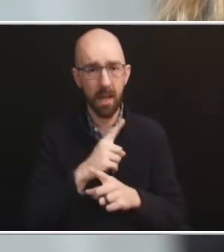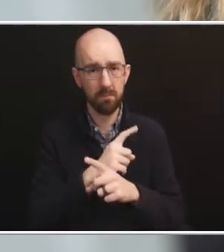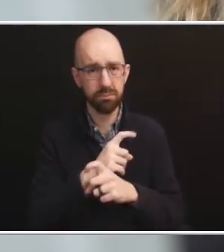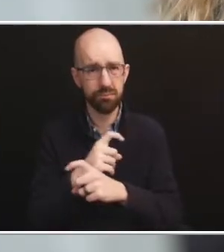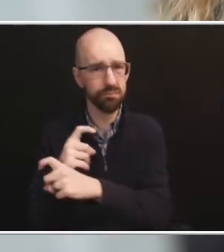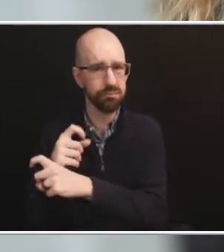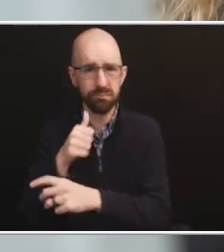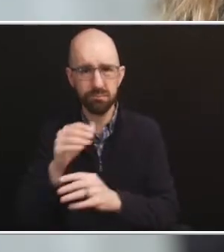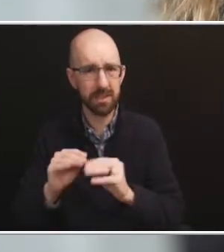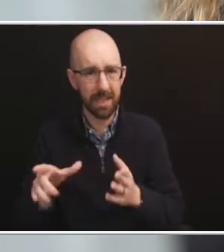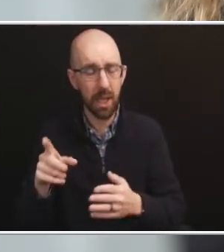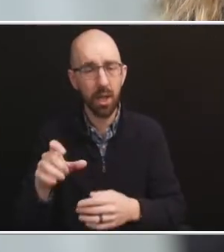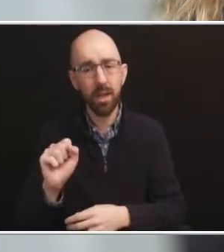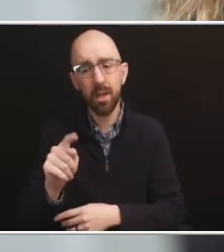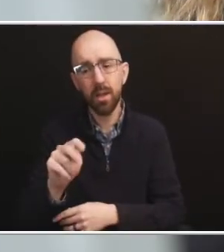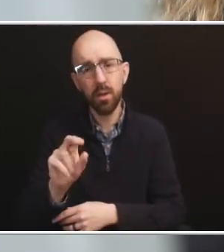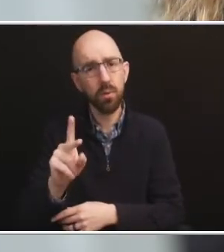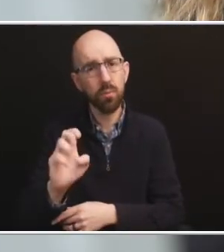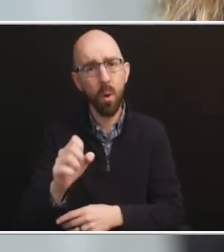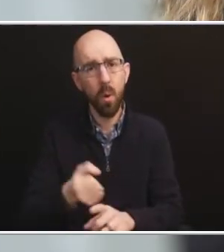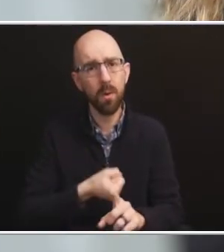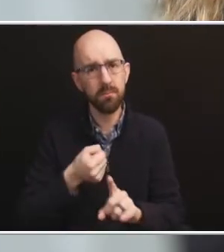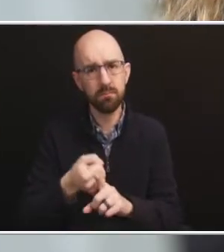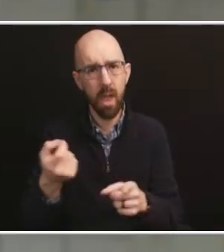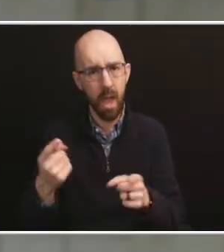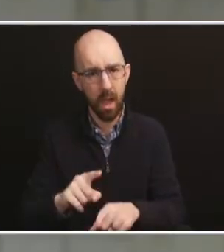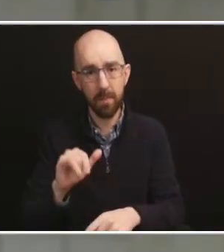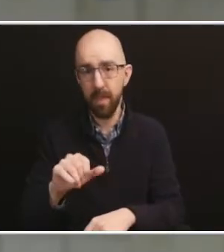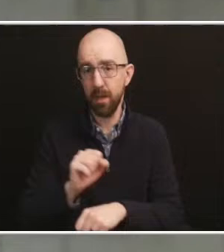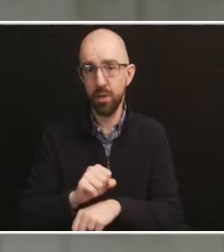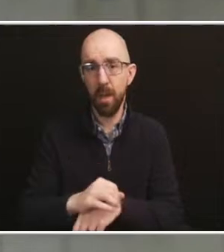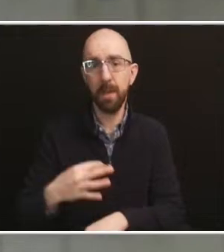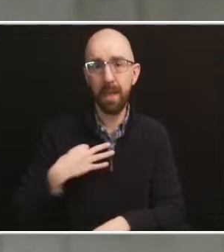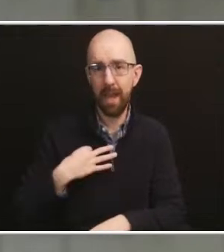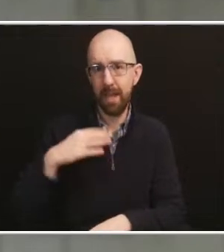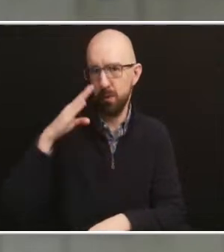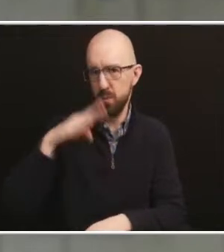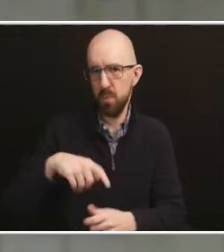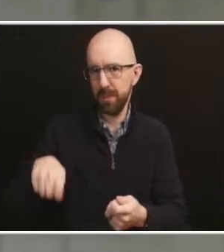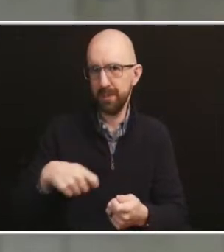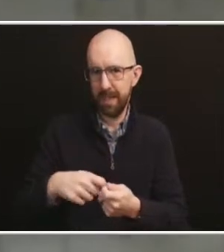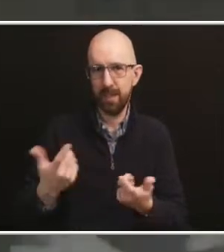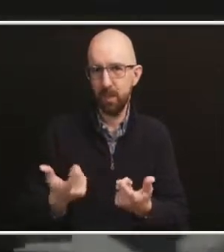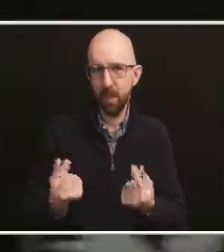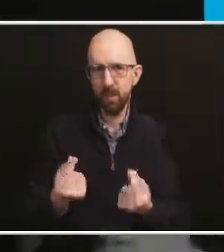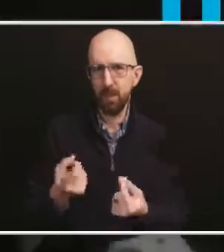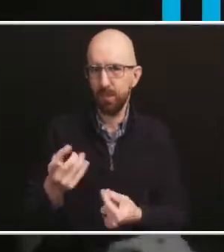having a stroke. Luckily for Michael, that job candidate knew exactly what to do.